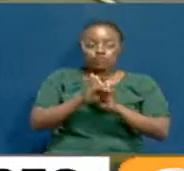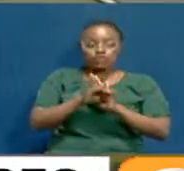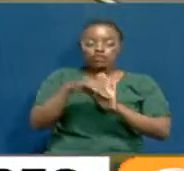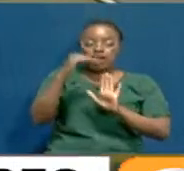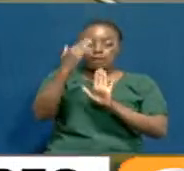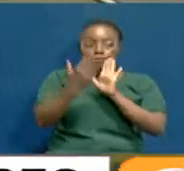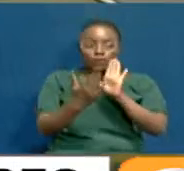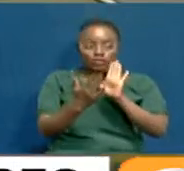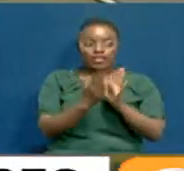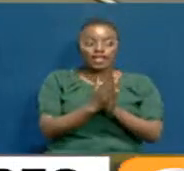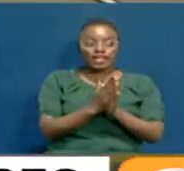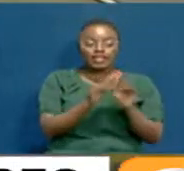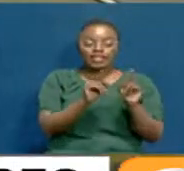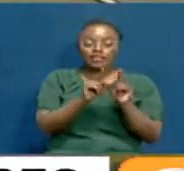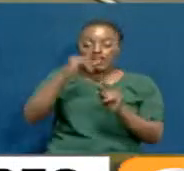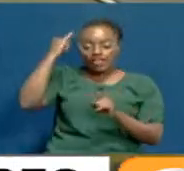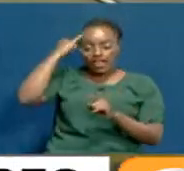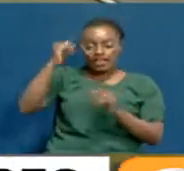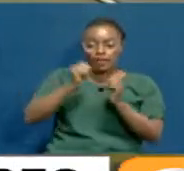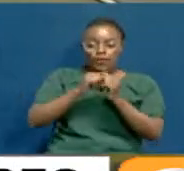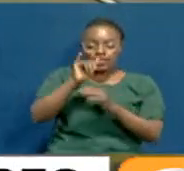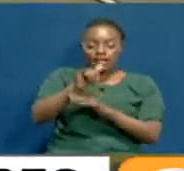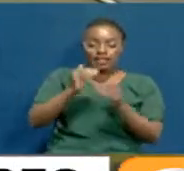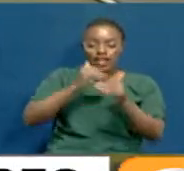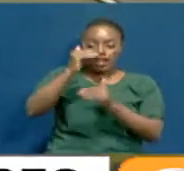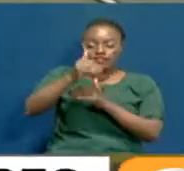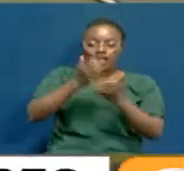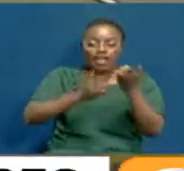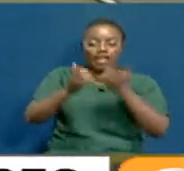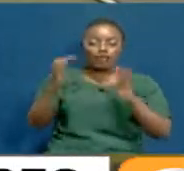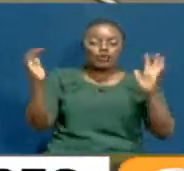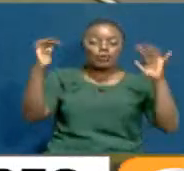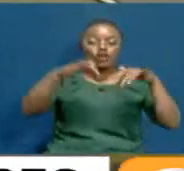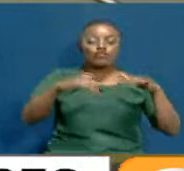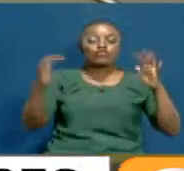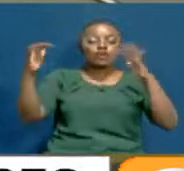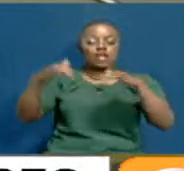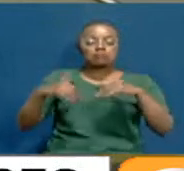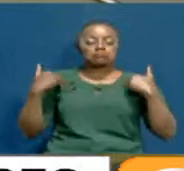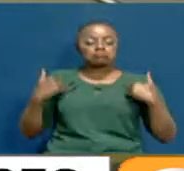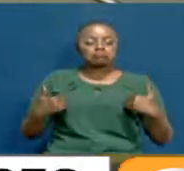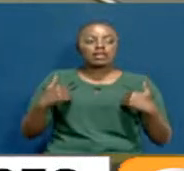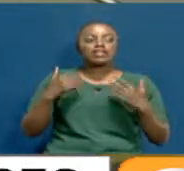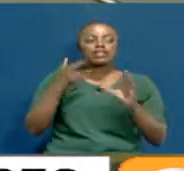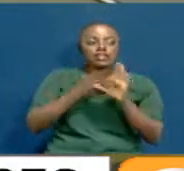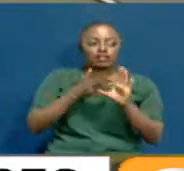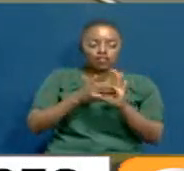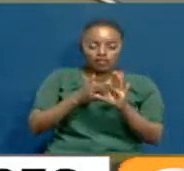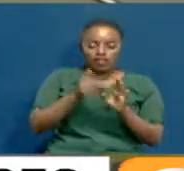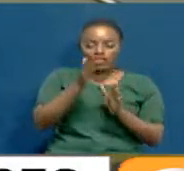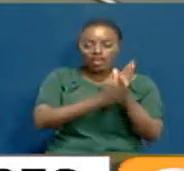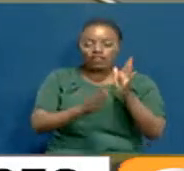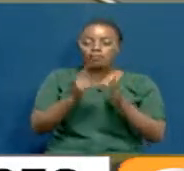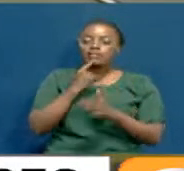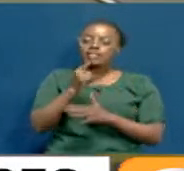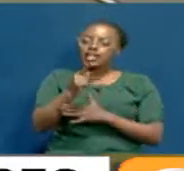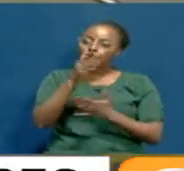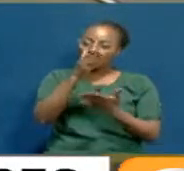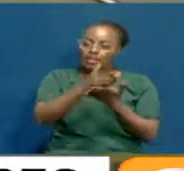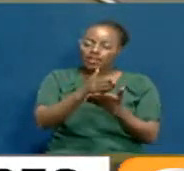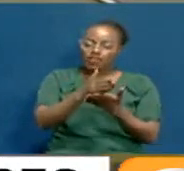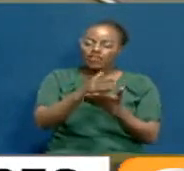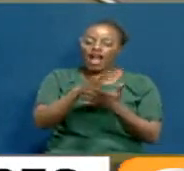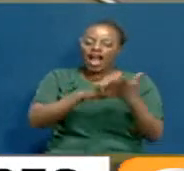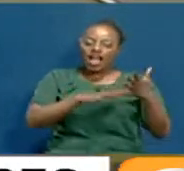So the idea with that is after every economic forum, and I participate in the secretariat, so I can tell you this for a fact, a